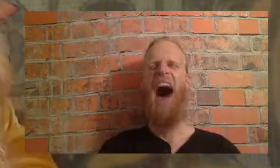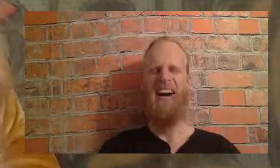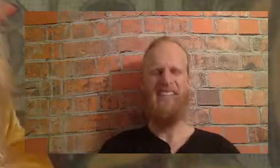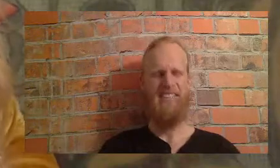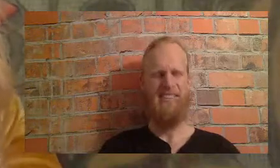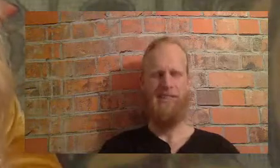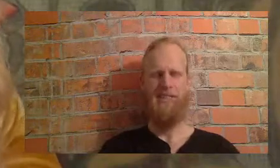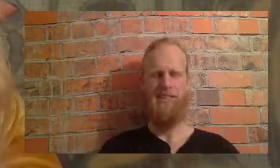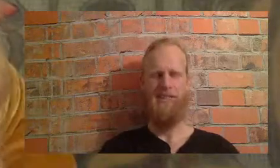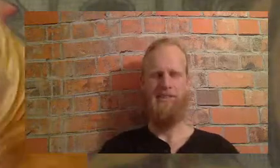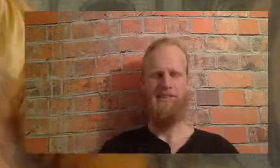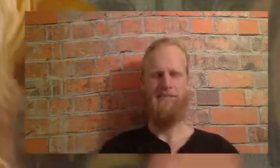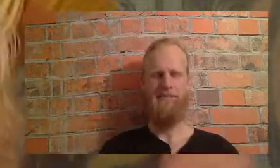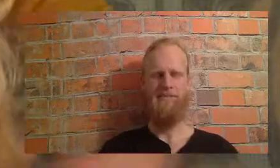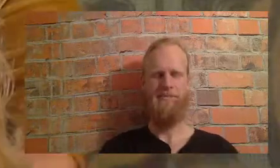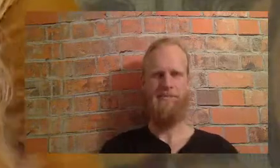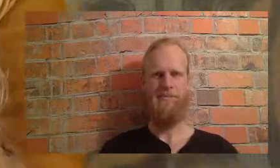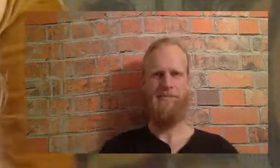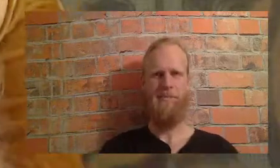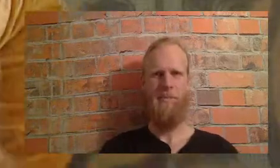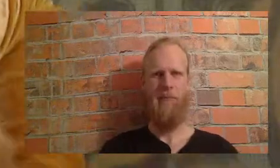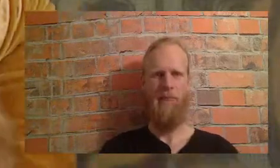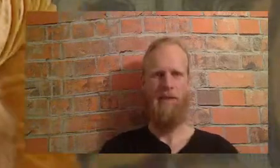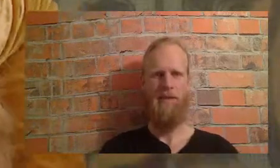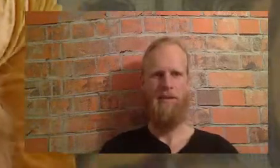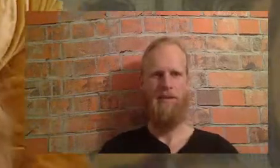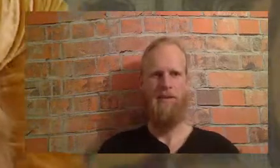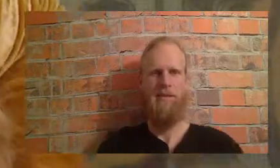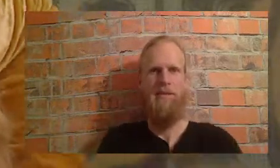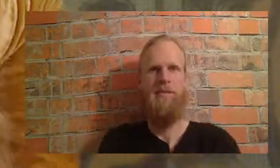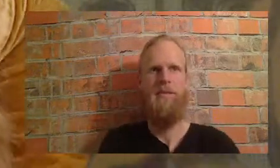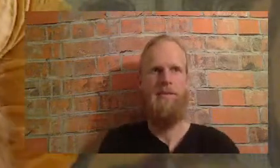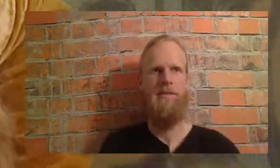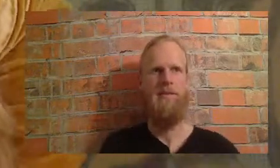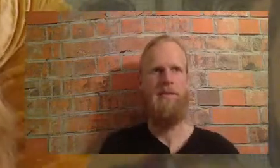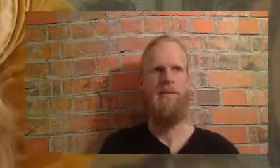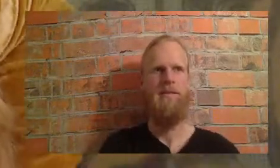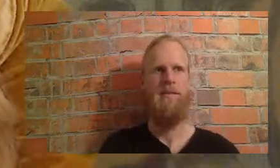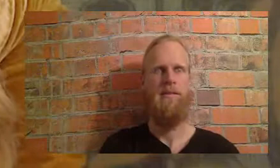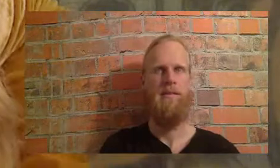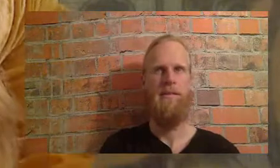Or grief? Tap the side of the ribs. Big deep breath.